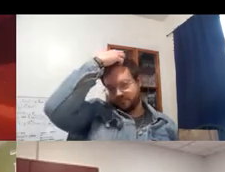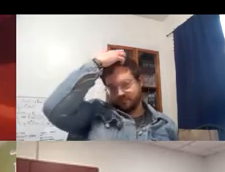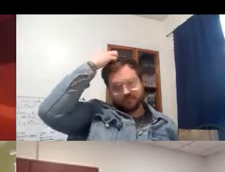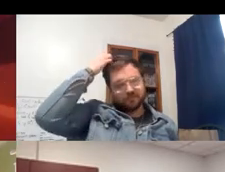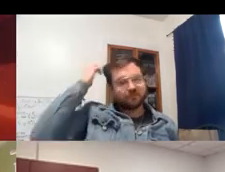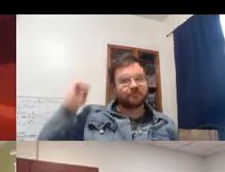Thank you.